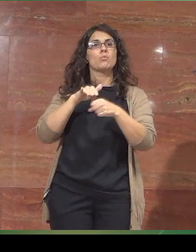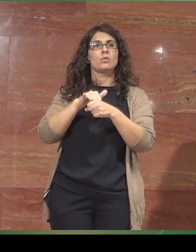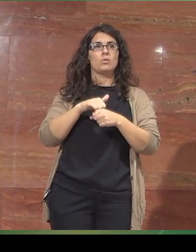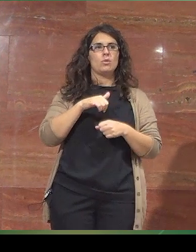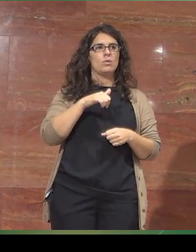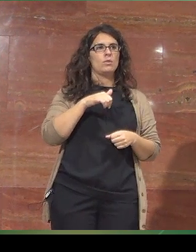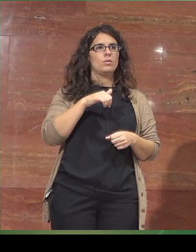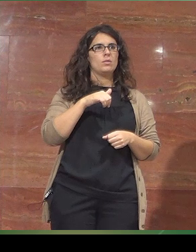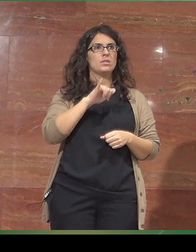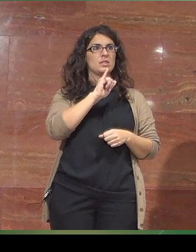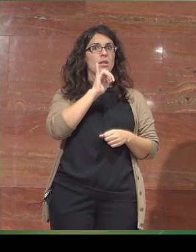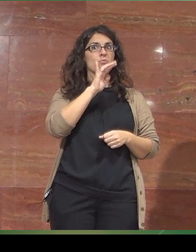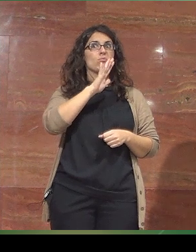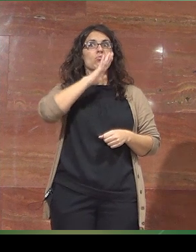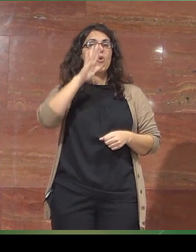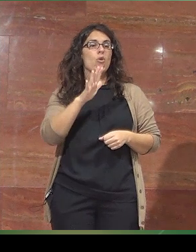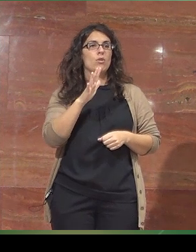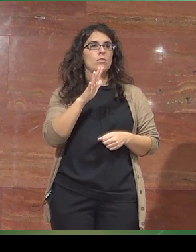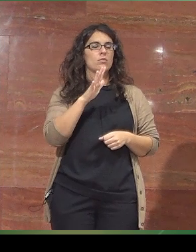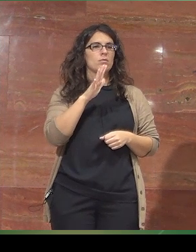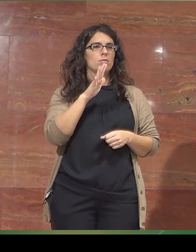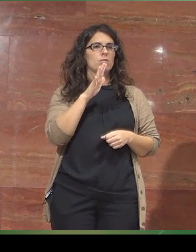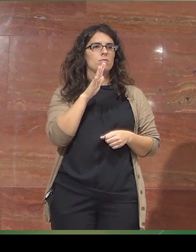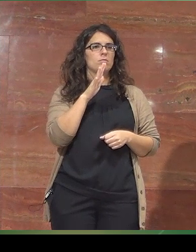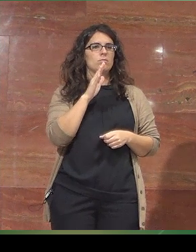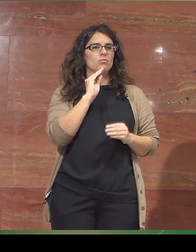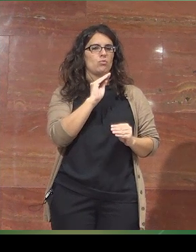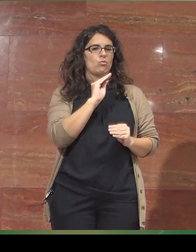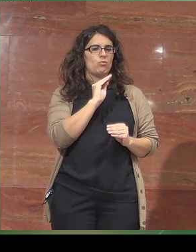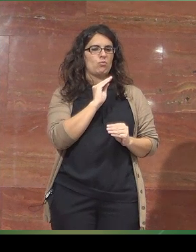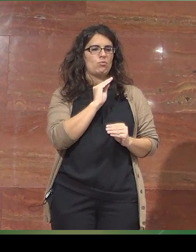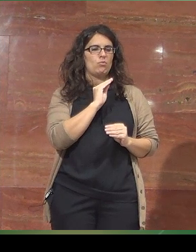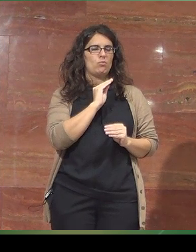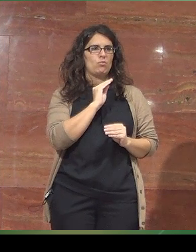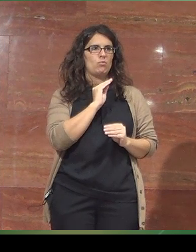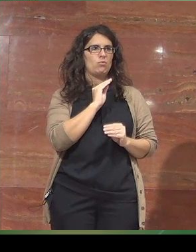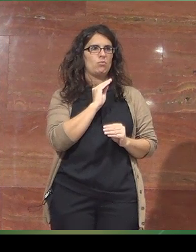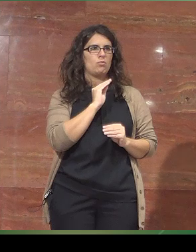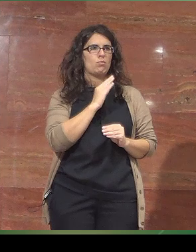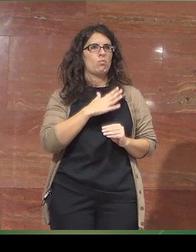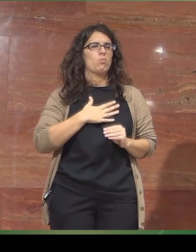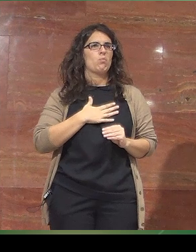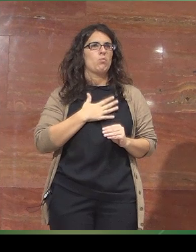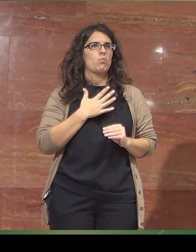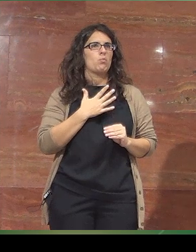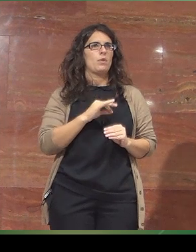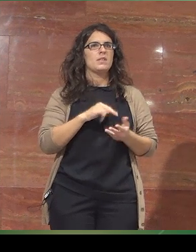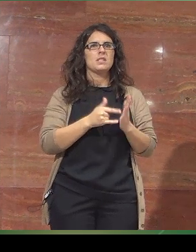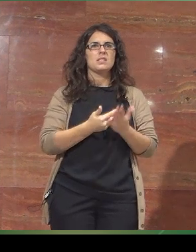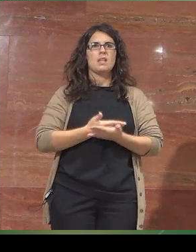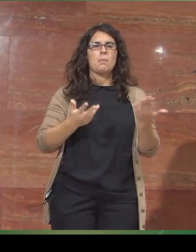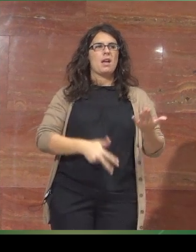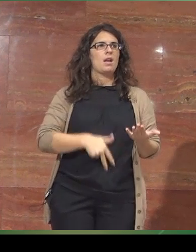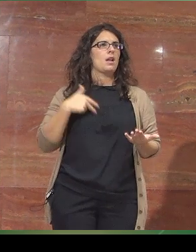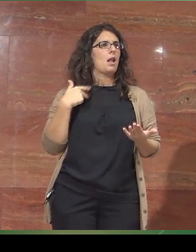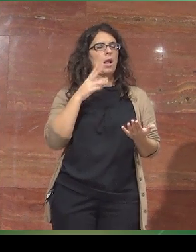capacity to bring himself out of the general system and to bring it a new semiotic at